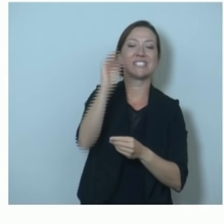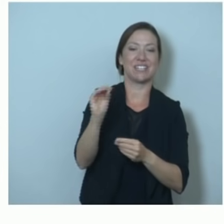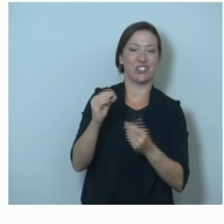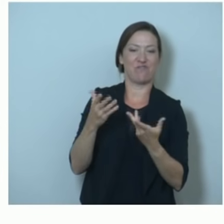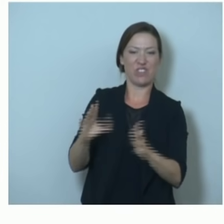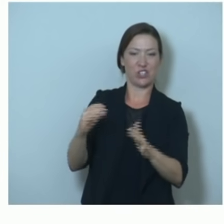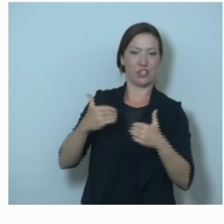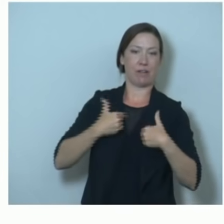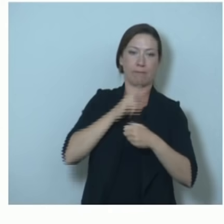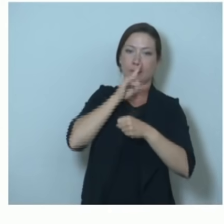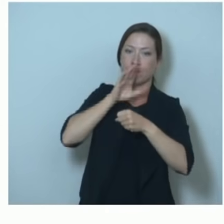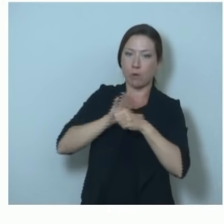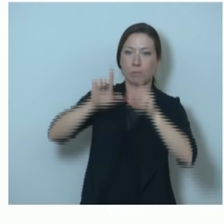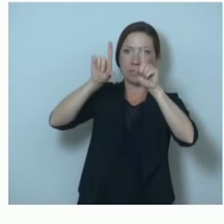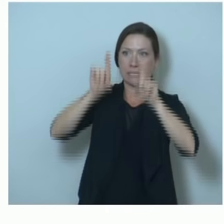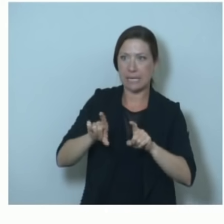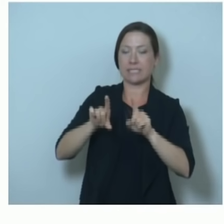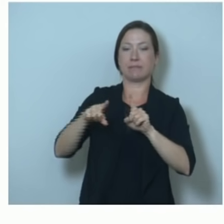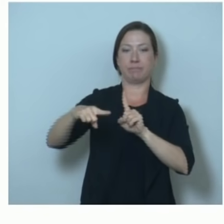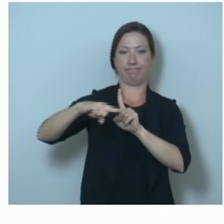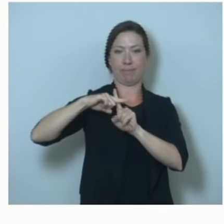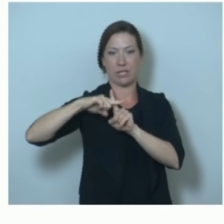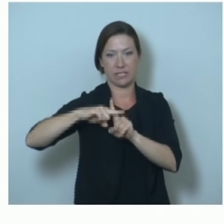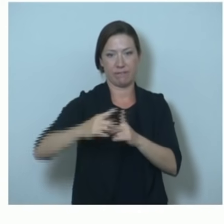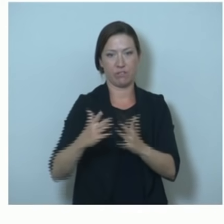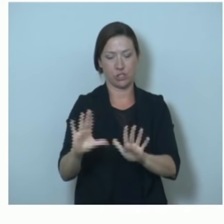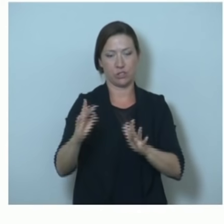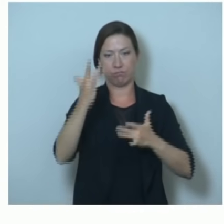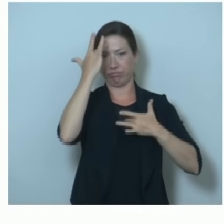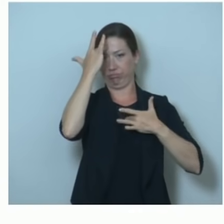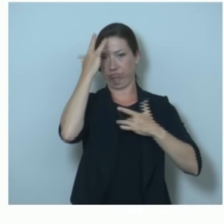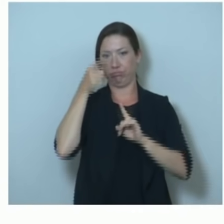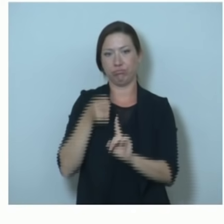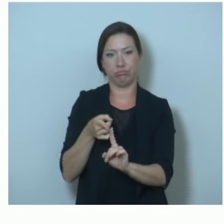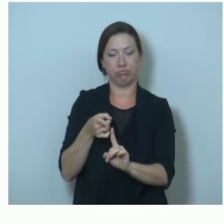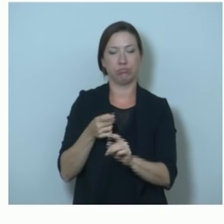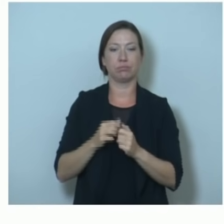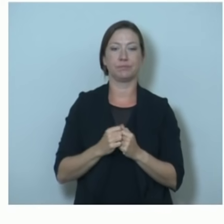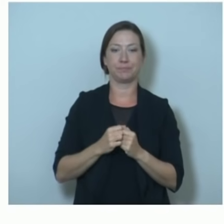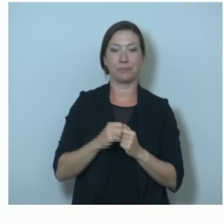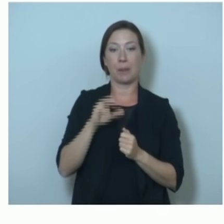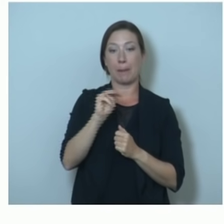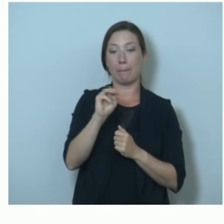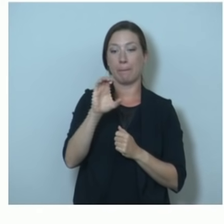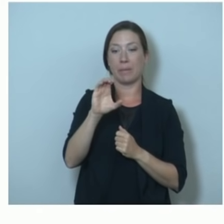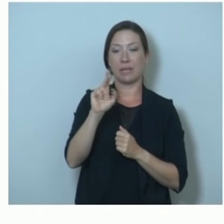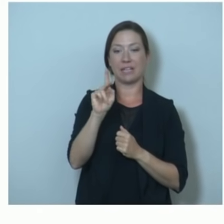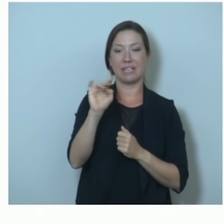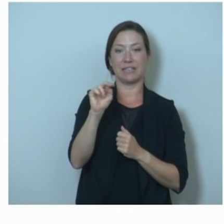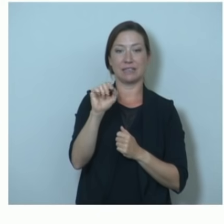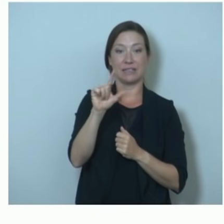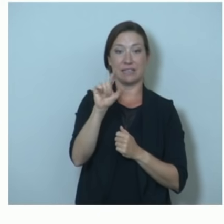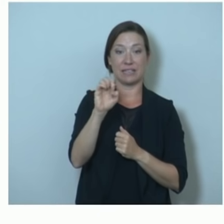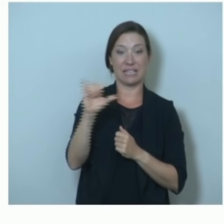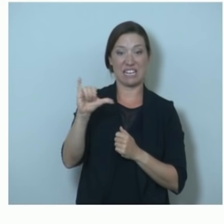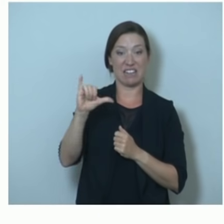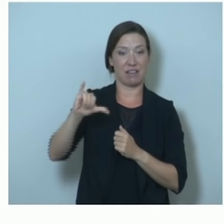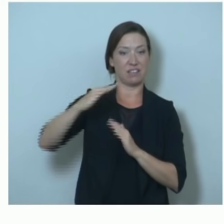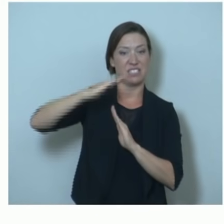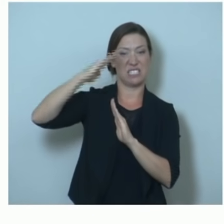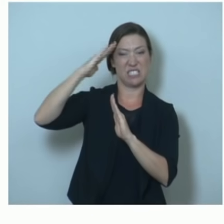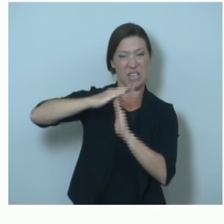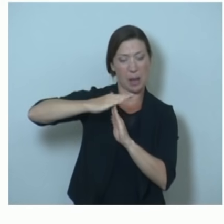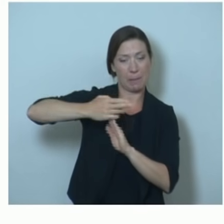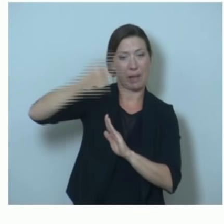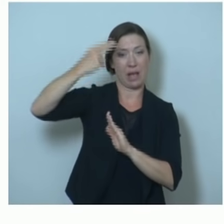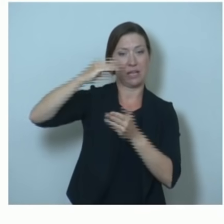see McKinley is actually the highest. In fact, the percent of people in McKinley County who have had a COVID